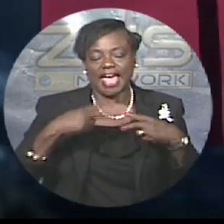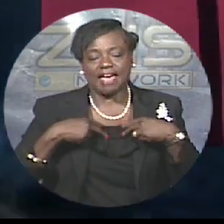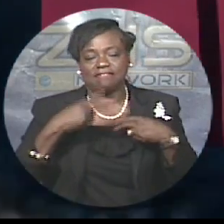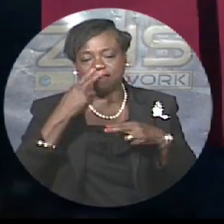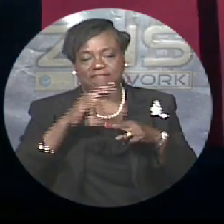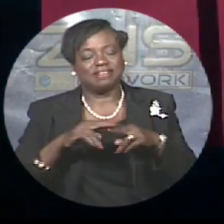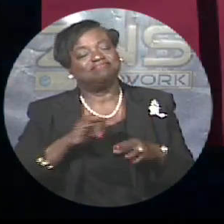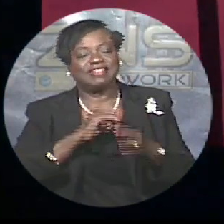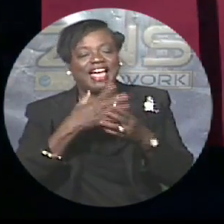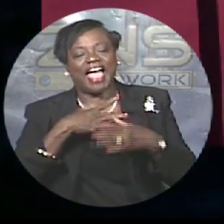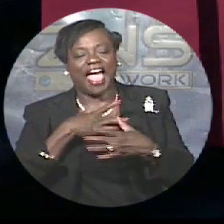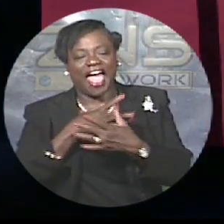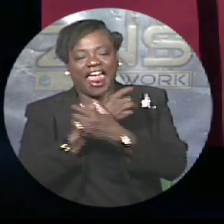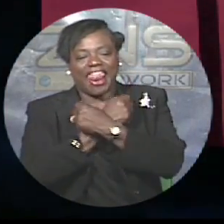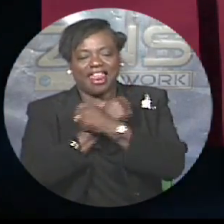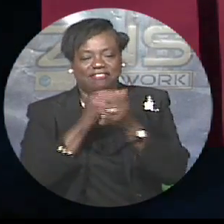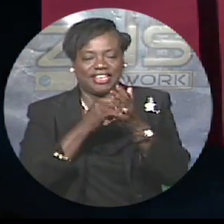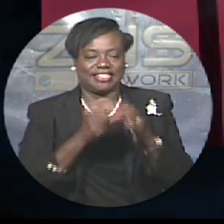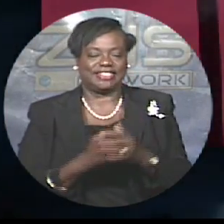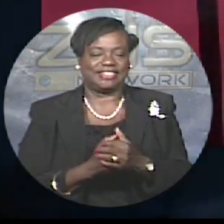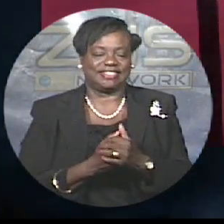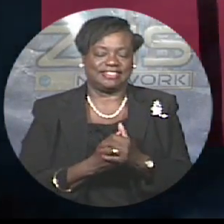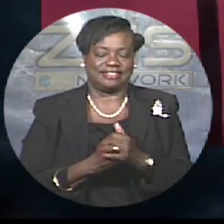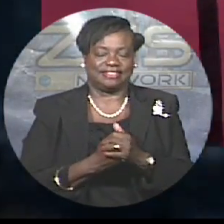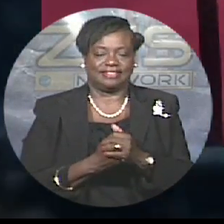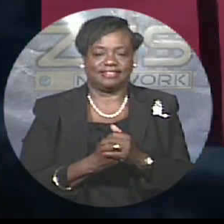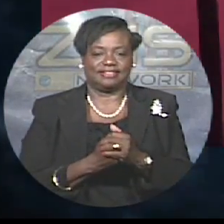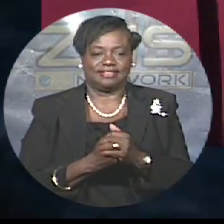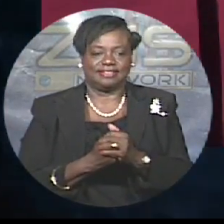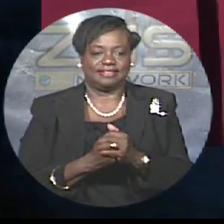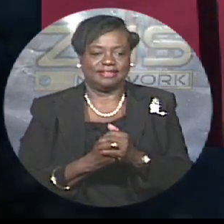fun. I love that. Cleopatra Murphy, ZNS Network News.